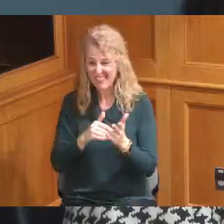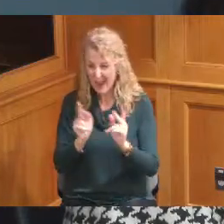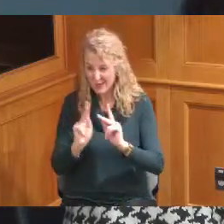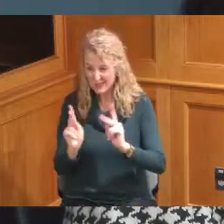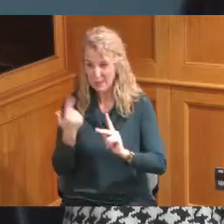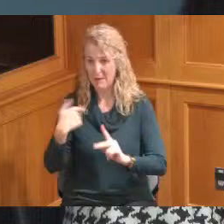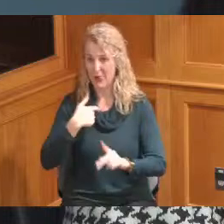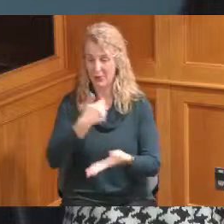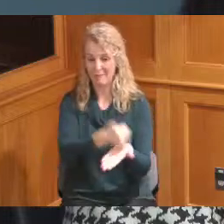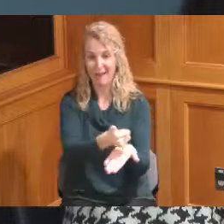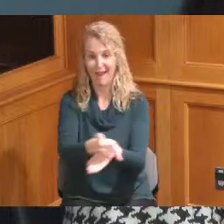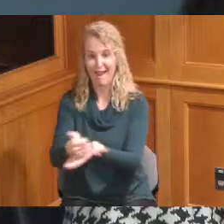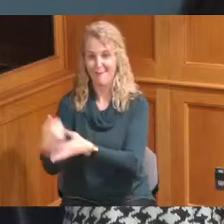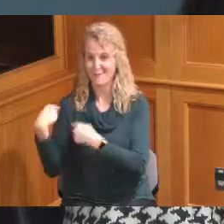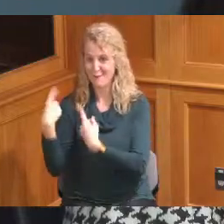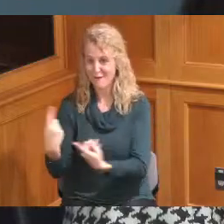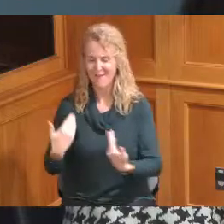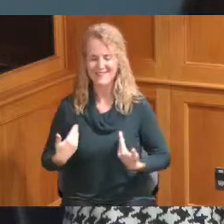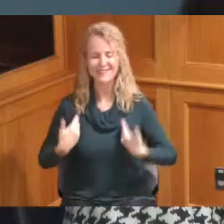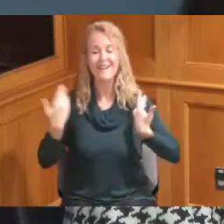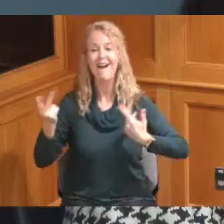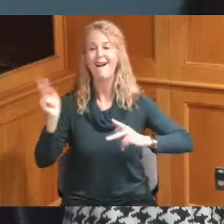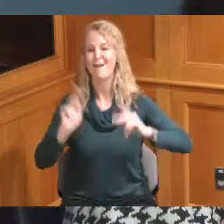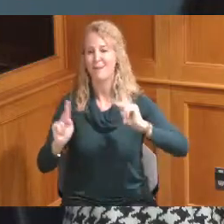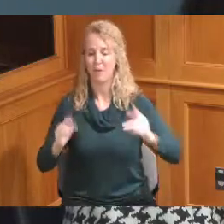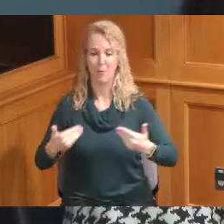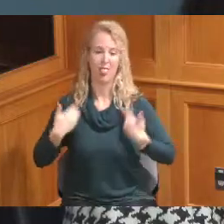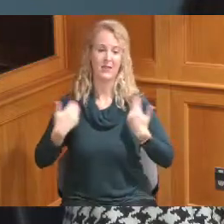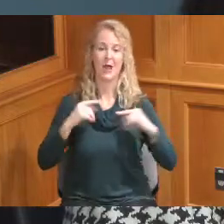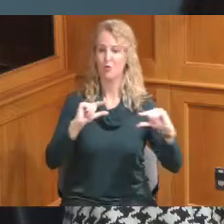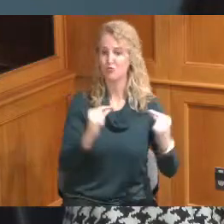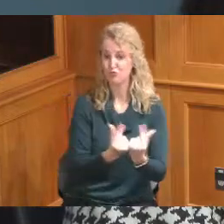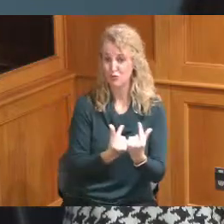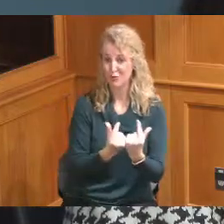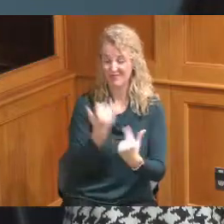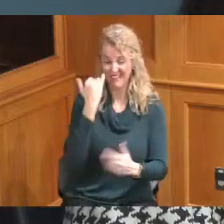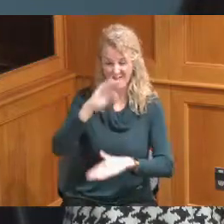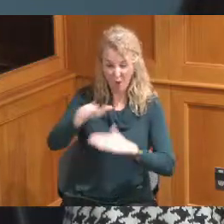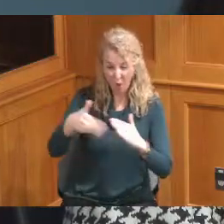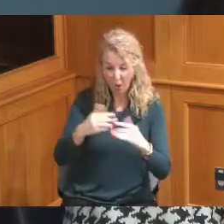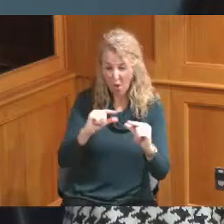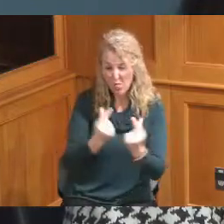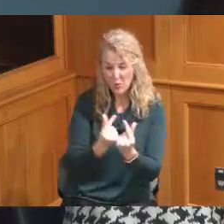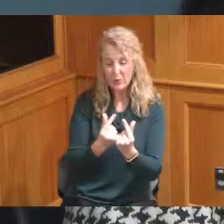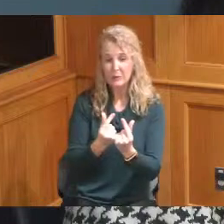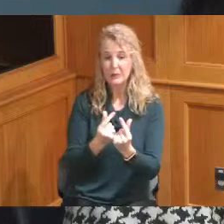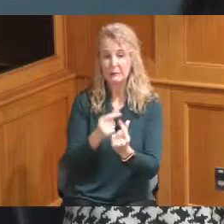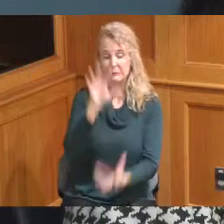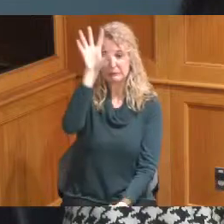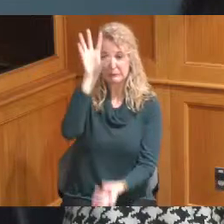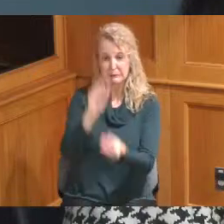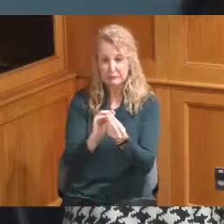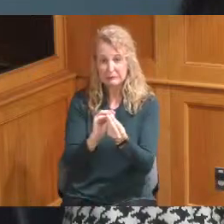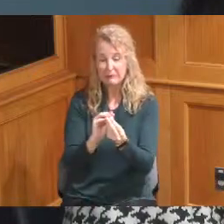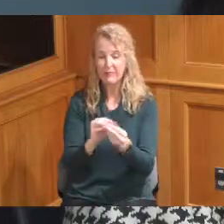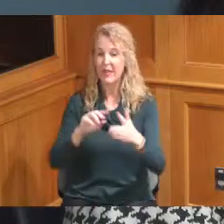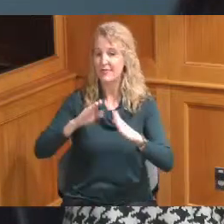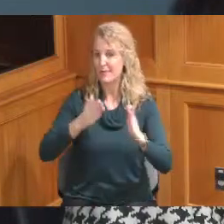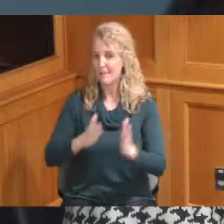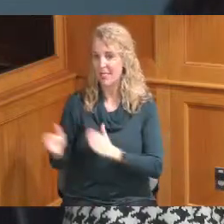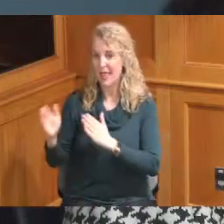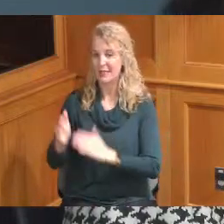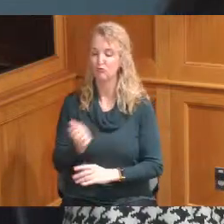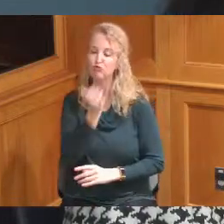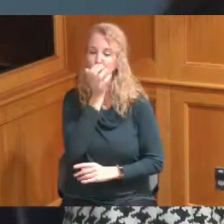helped, young people, young groups. When you add up all the groups, Inspire is an initiative where